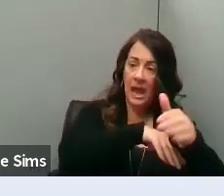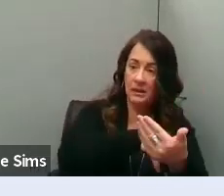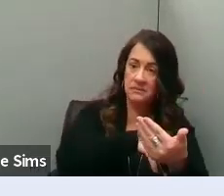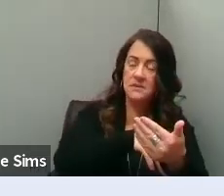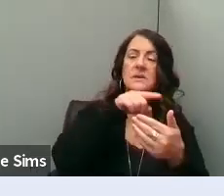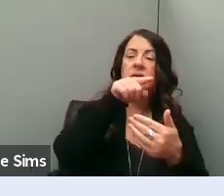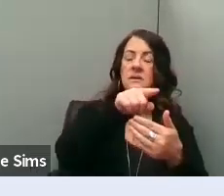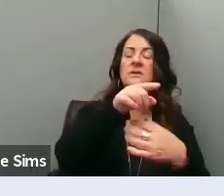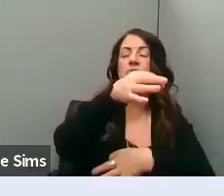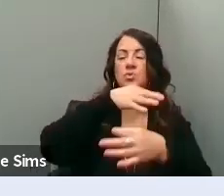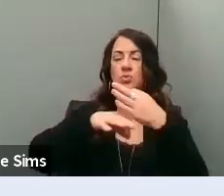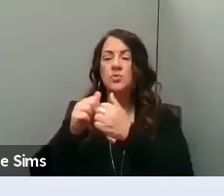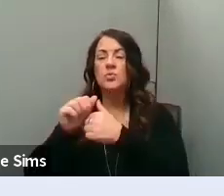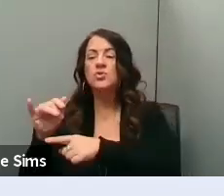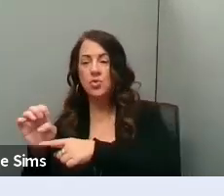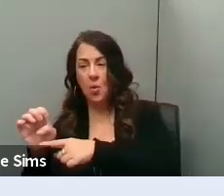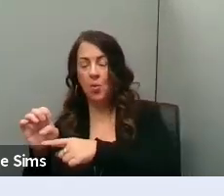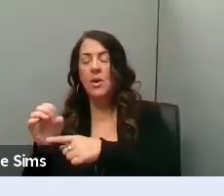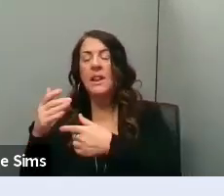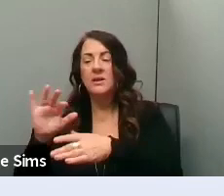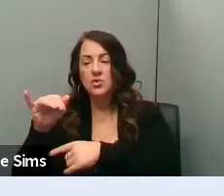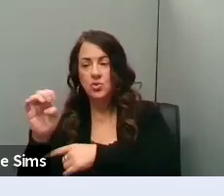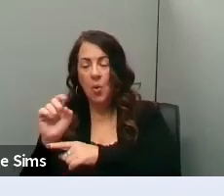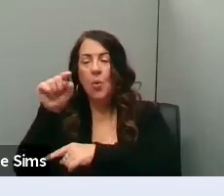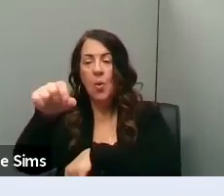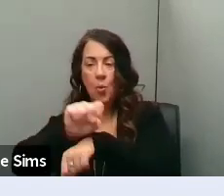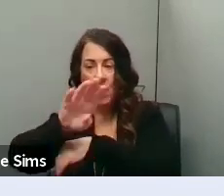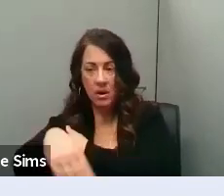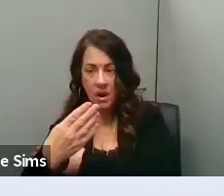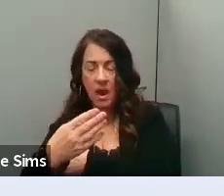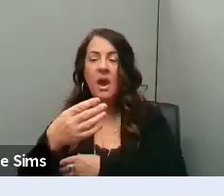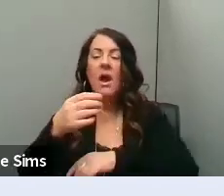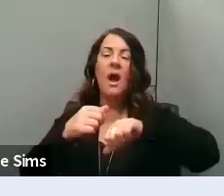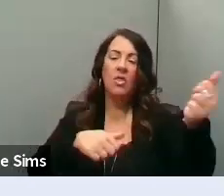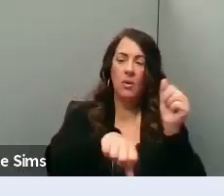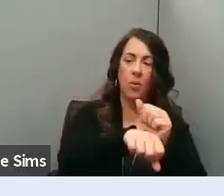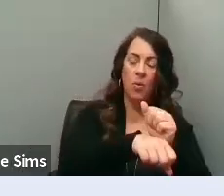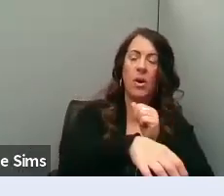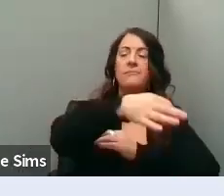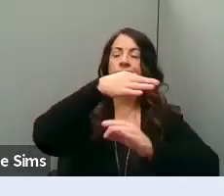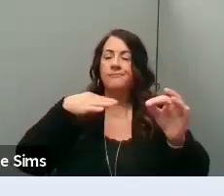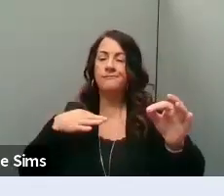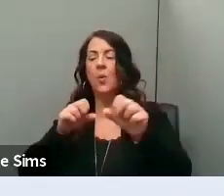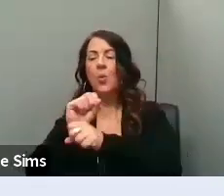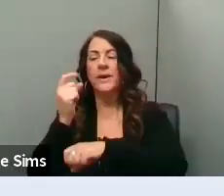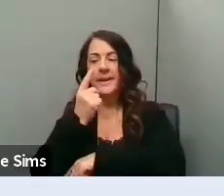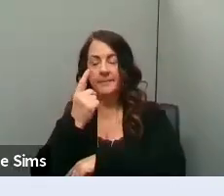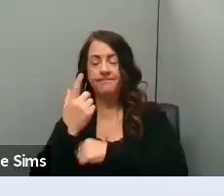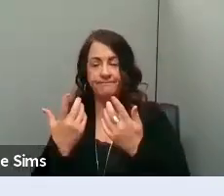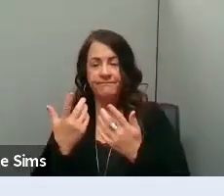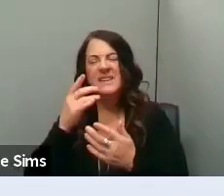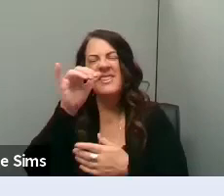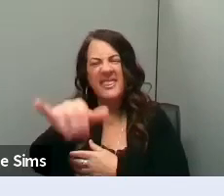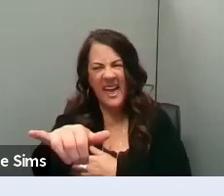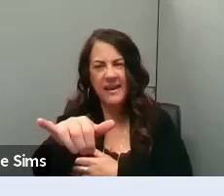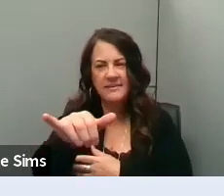9 to 5 shift. So it's just part of the interactive process and figuring out what